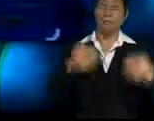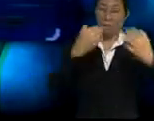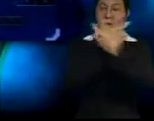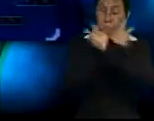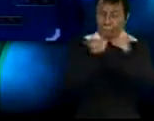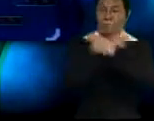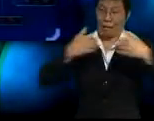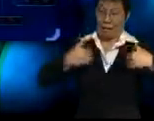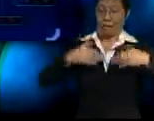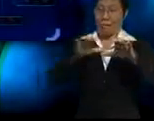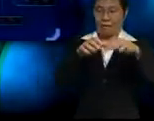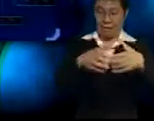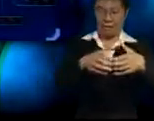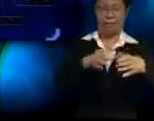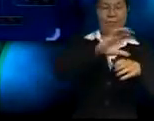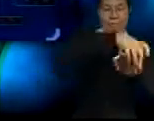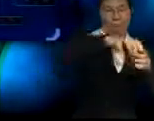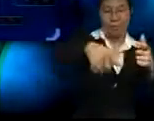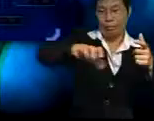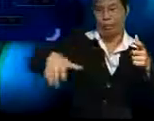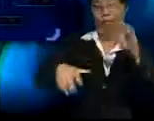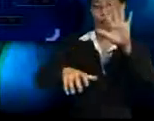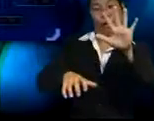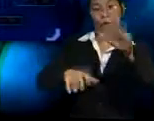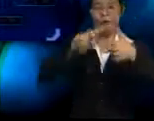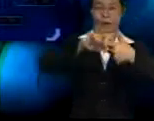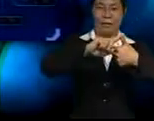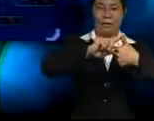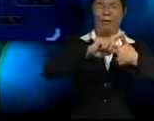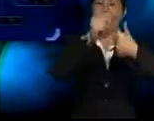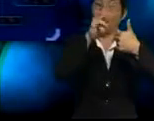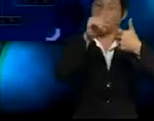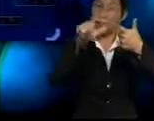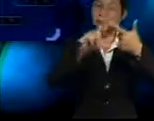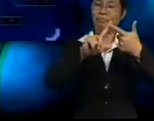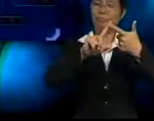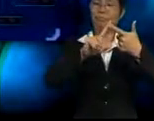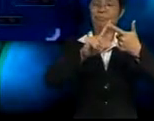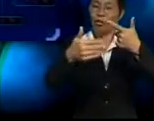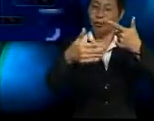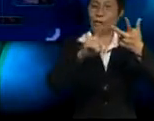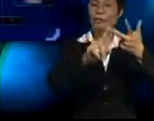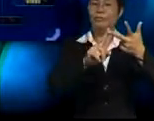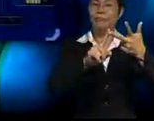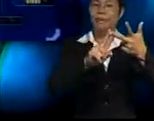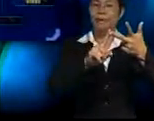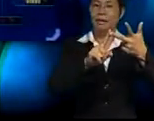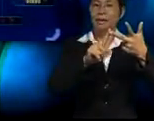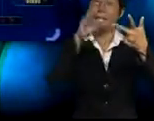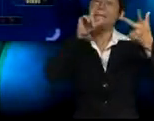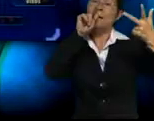are classified into 5 different groups. They are mammals, fish,